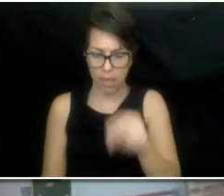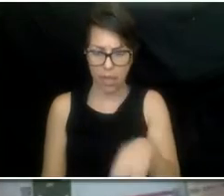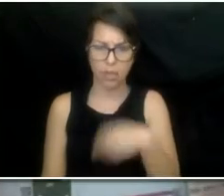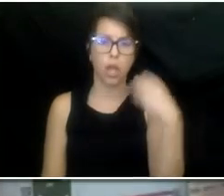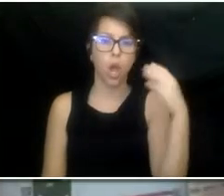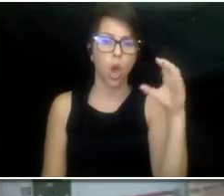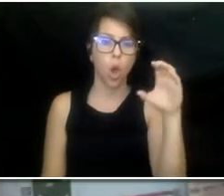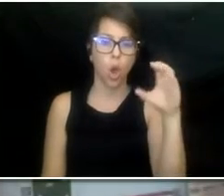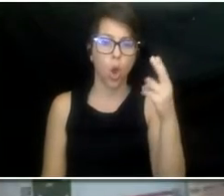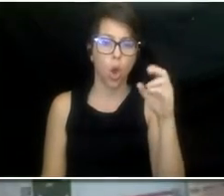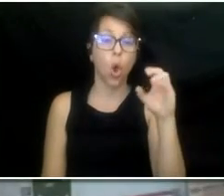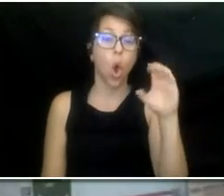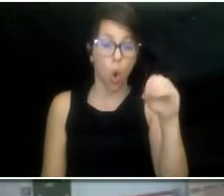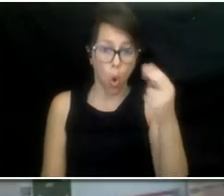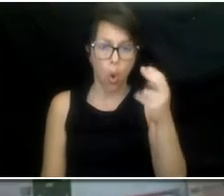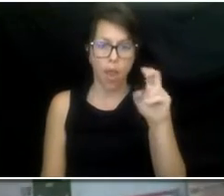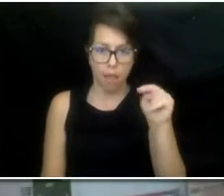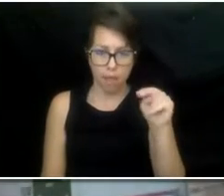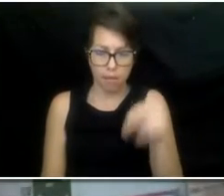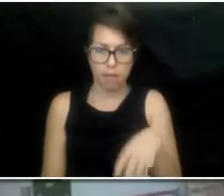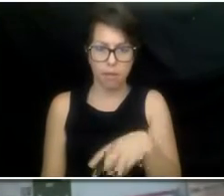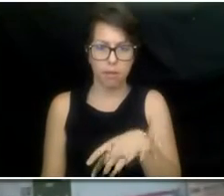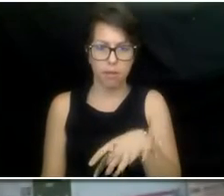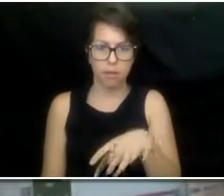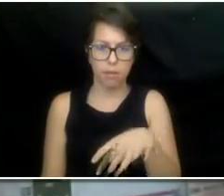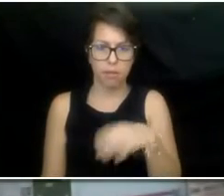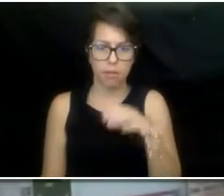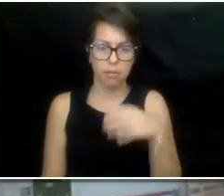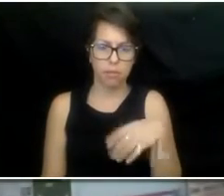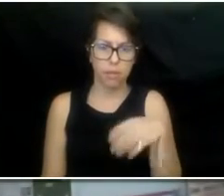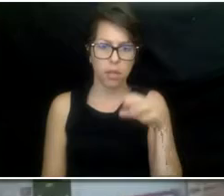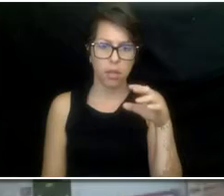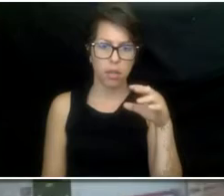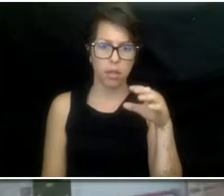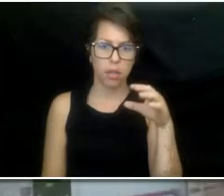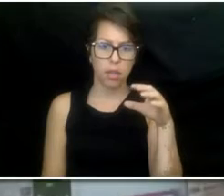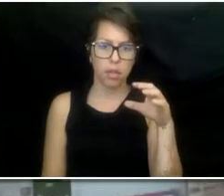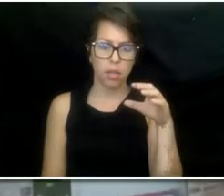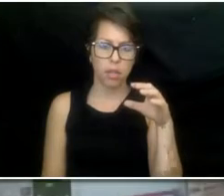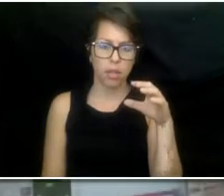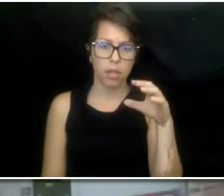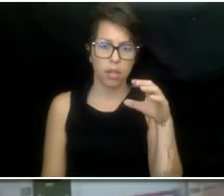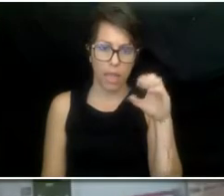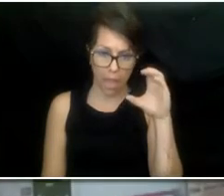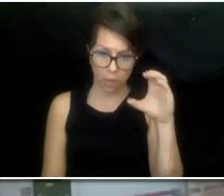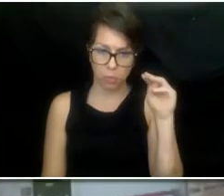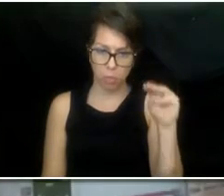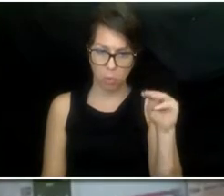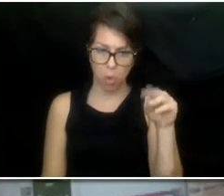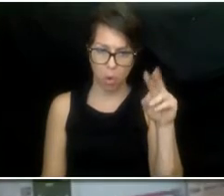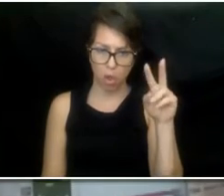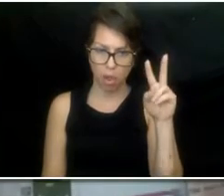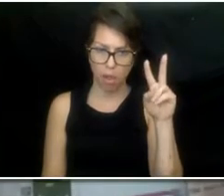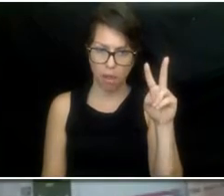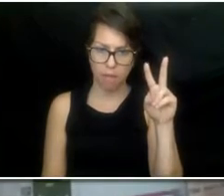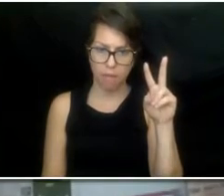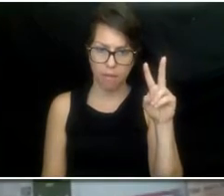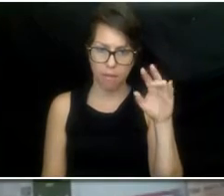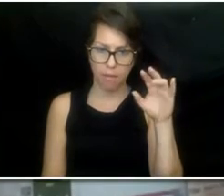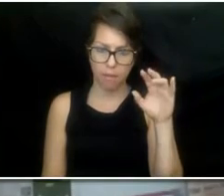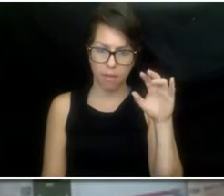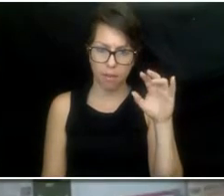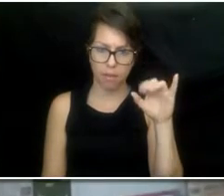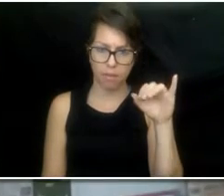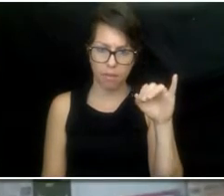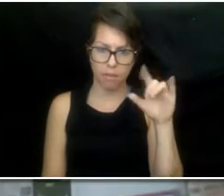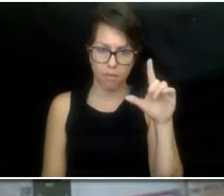Ayala council member Adams um council member Cera